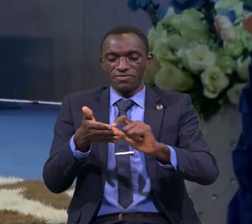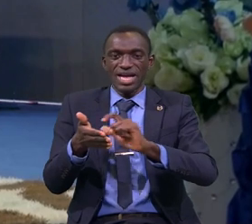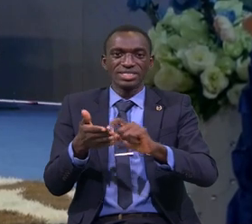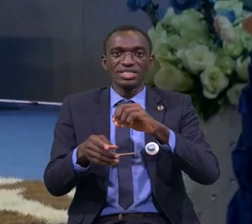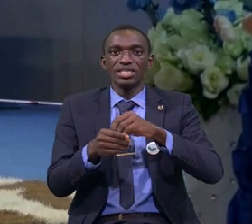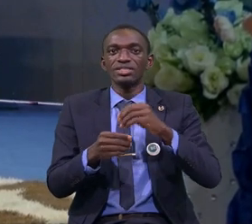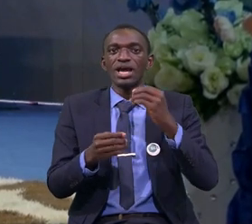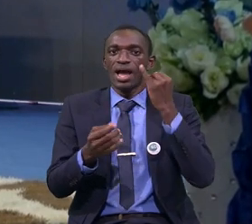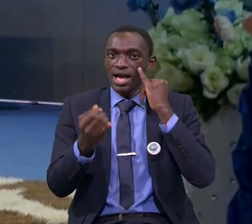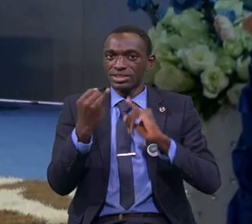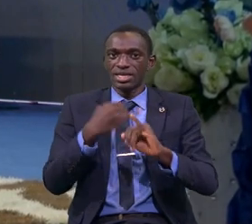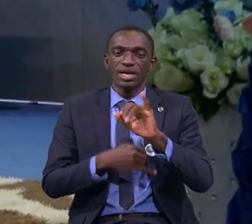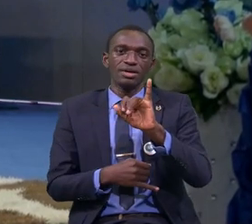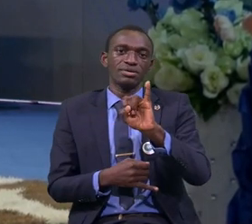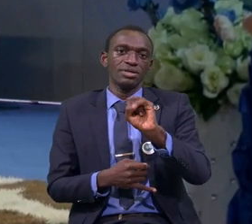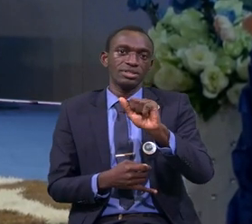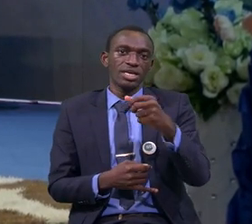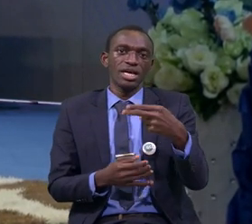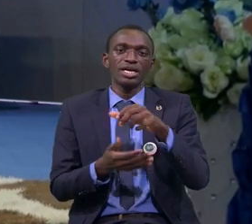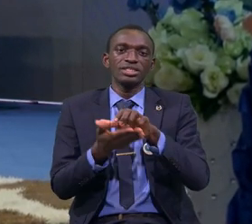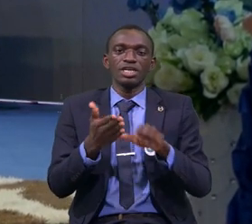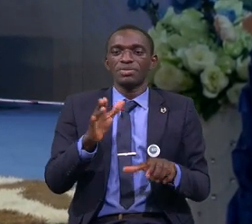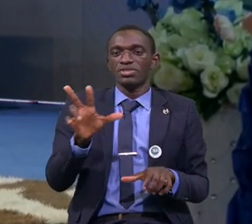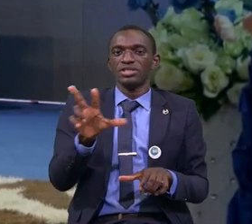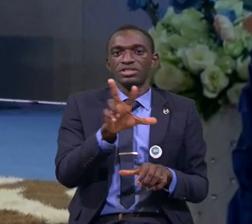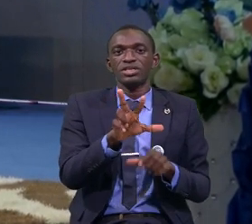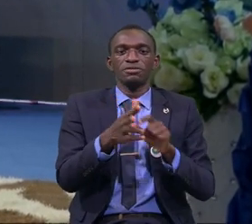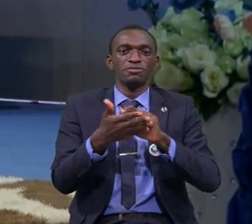It's chapter 33, verse